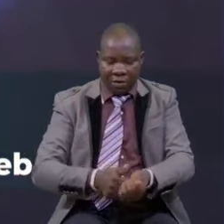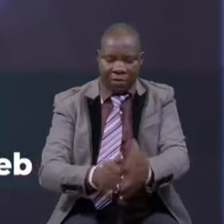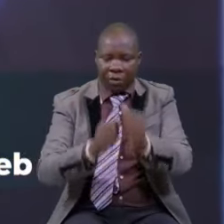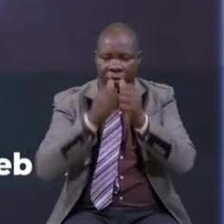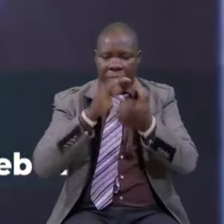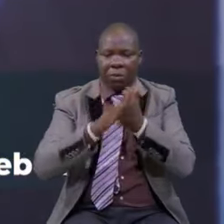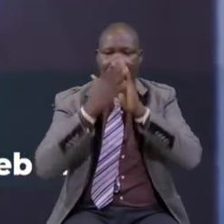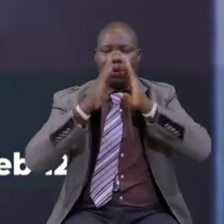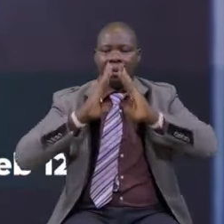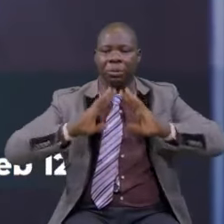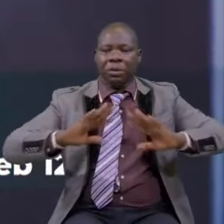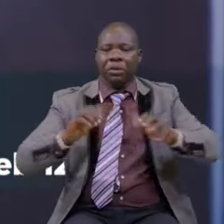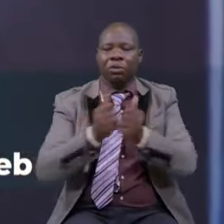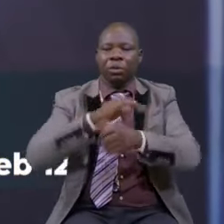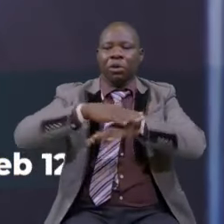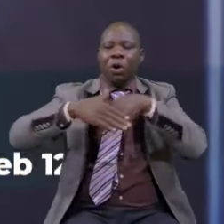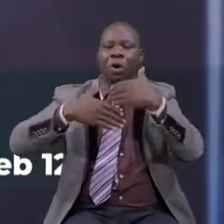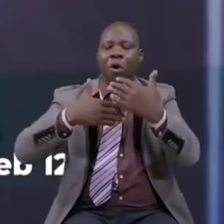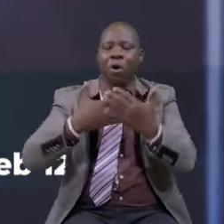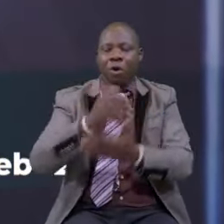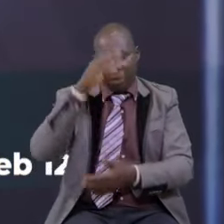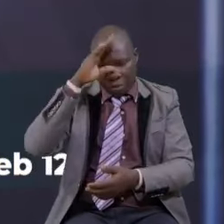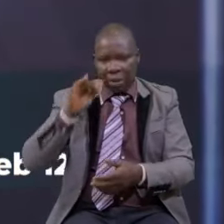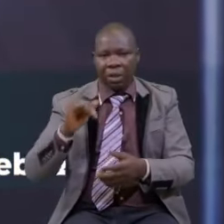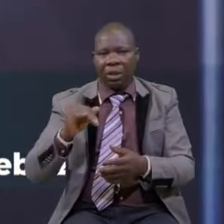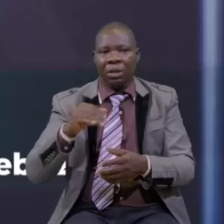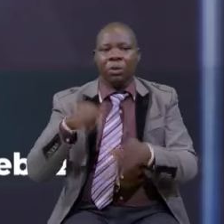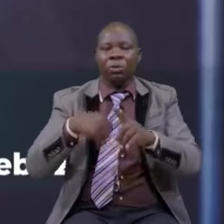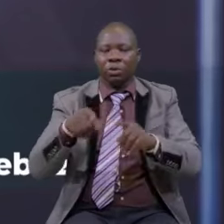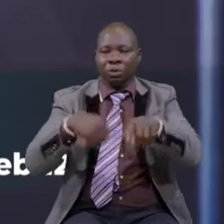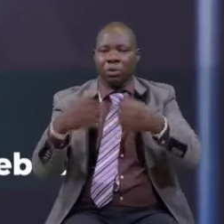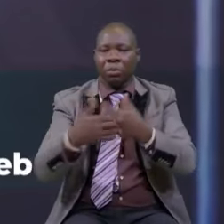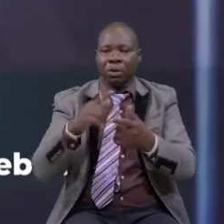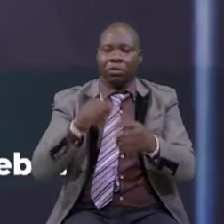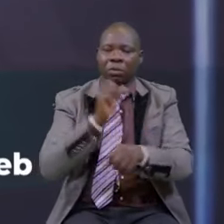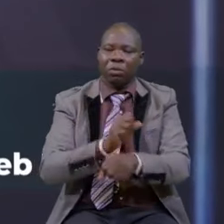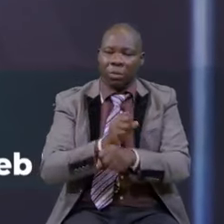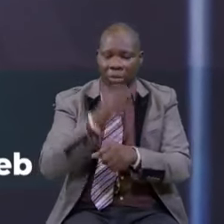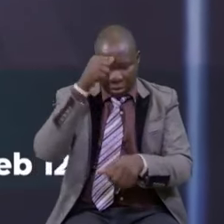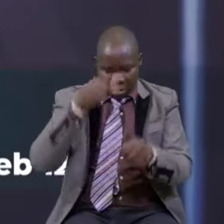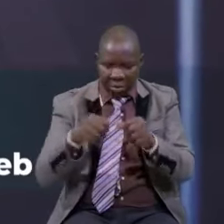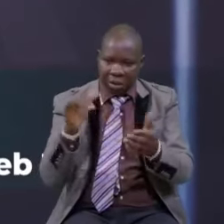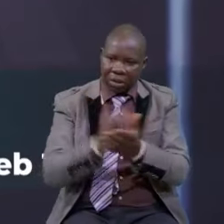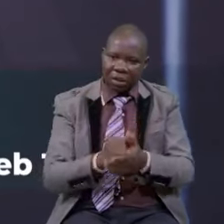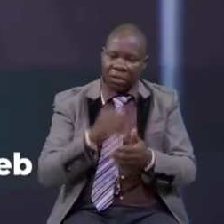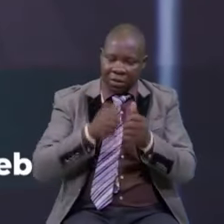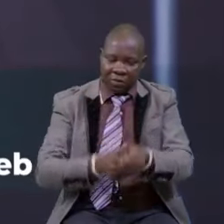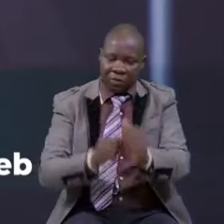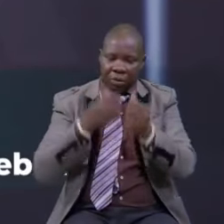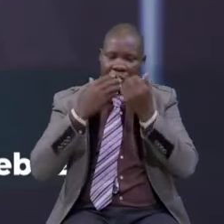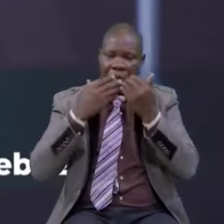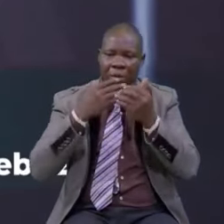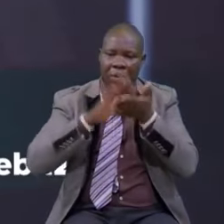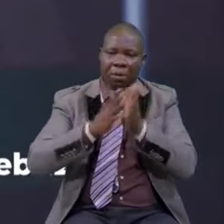all men. When you get back to work, remember that. Follow peace with all men.